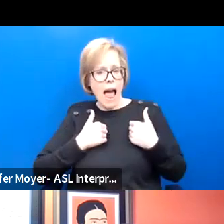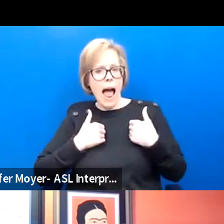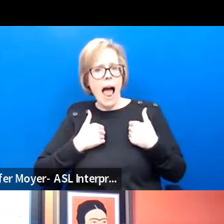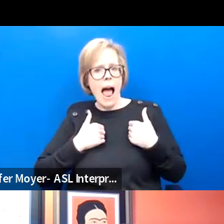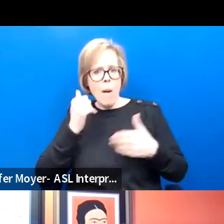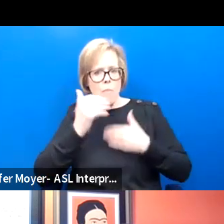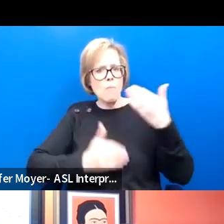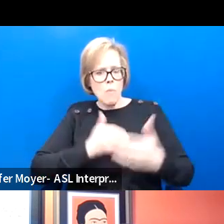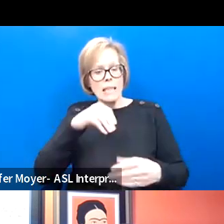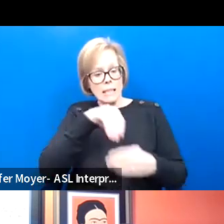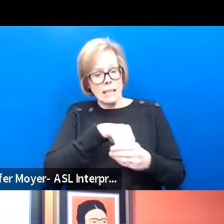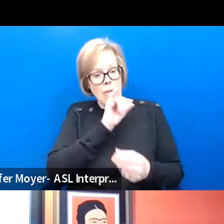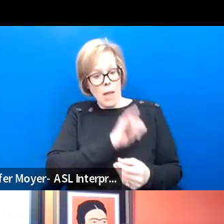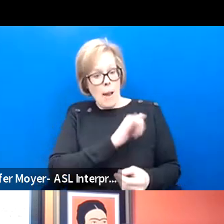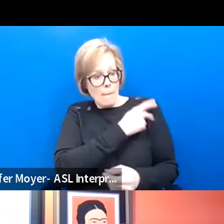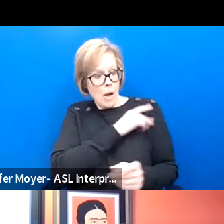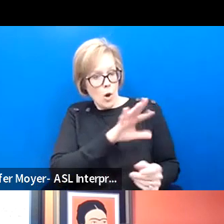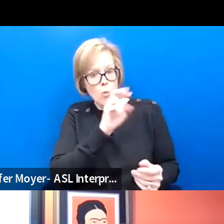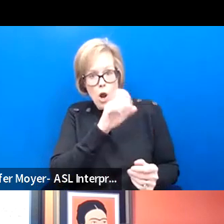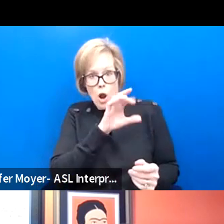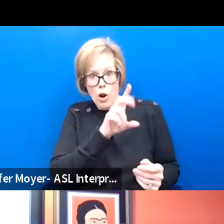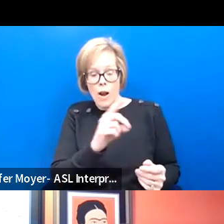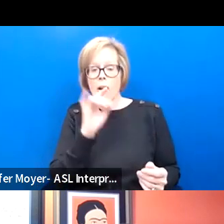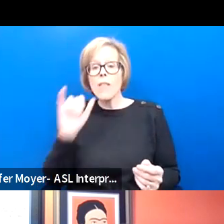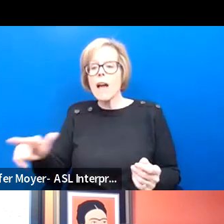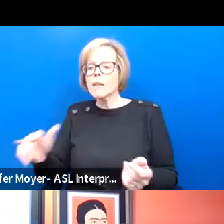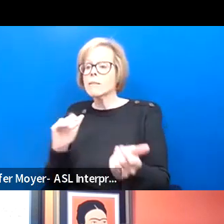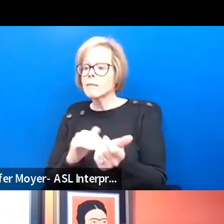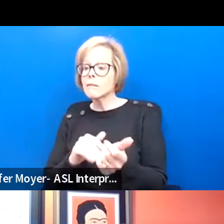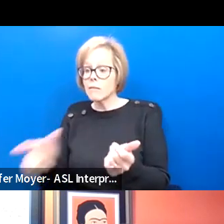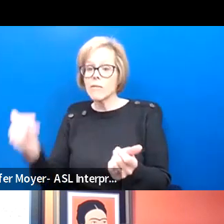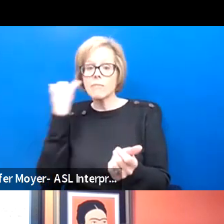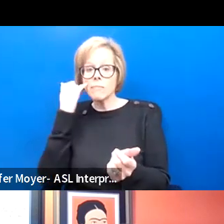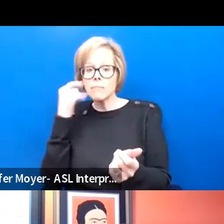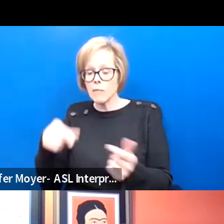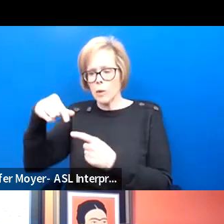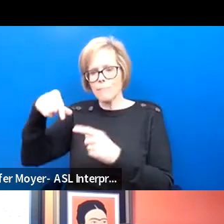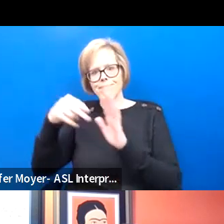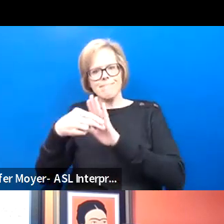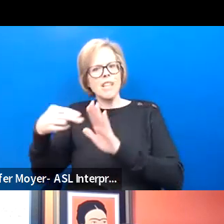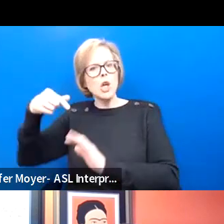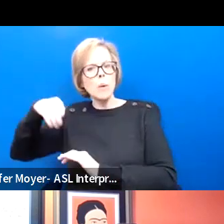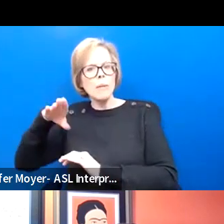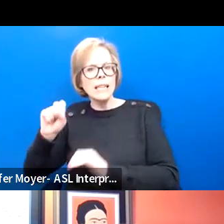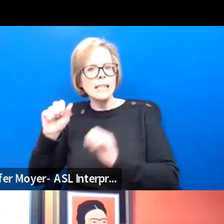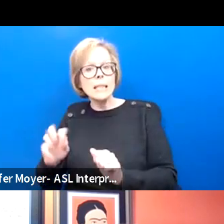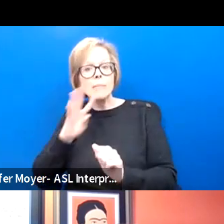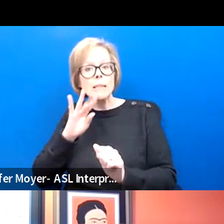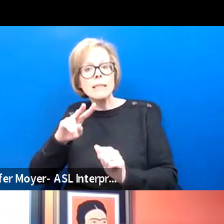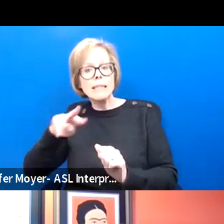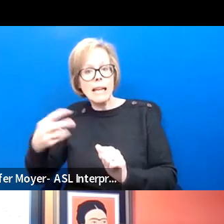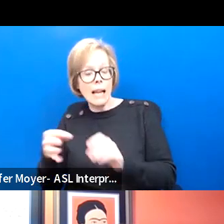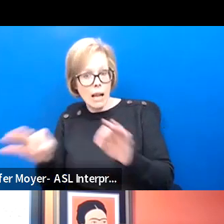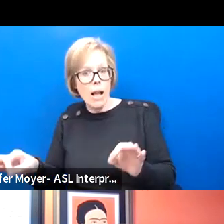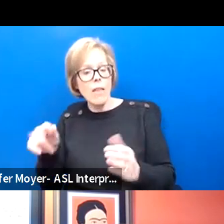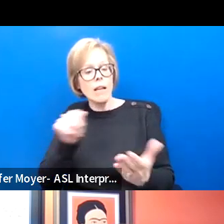medical record that the provider, if he or she or the clinical staff was a QBS, they could actually